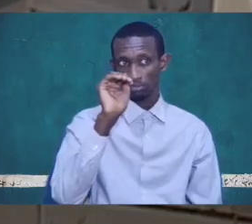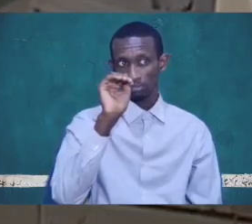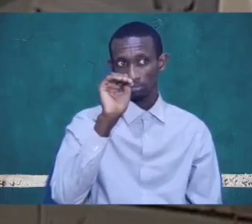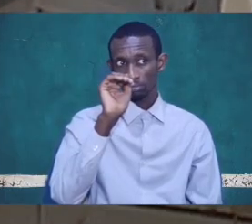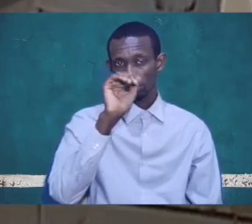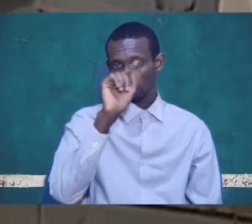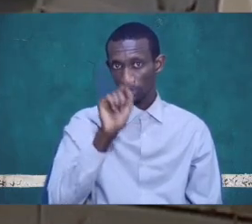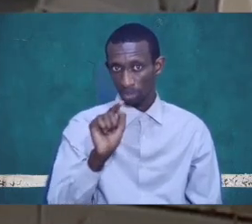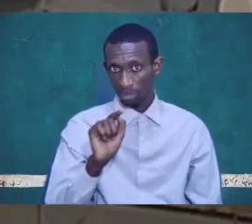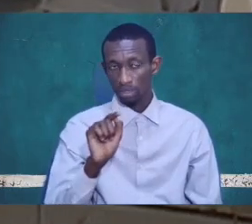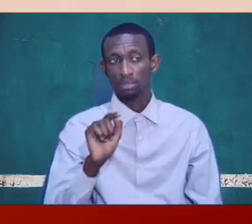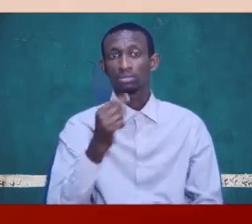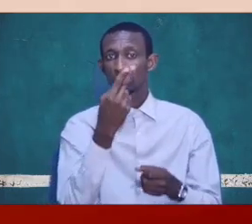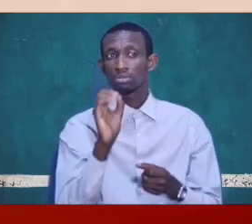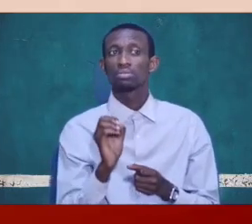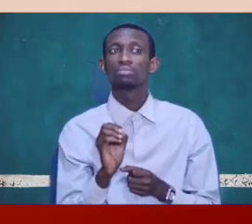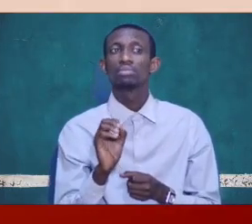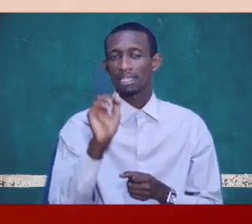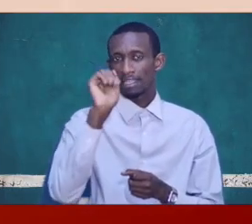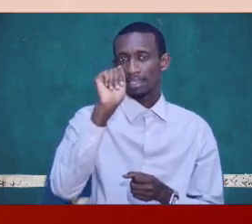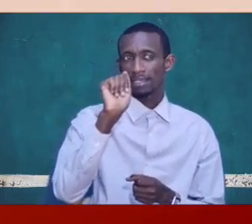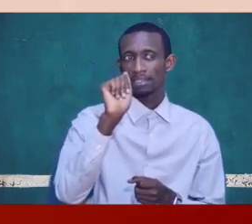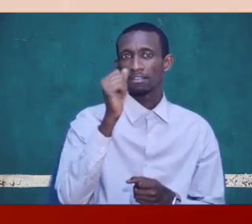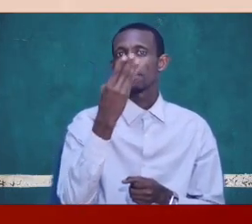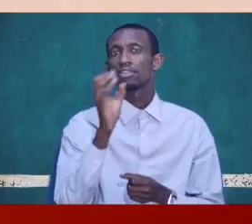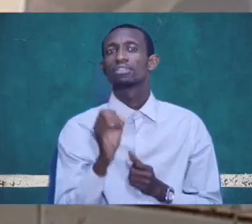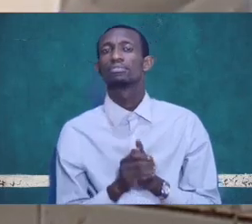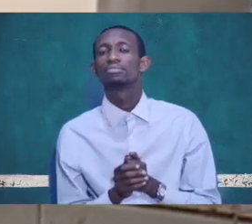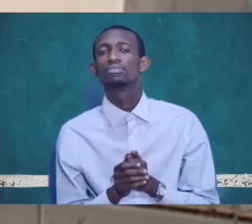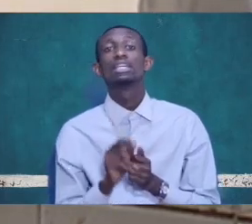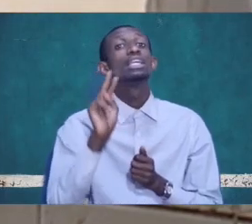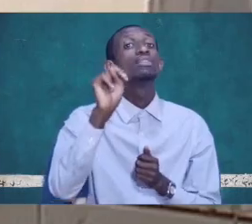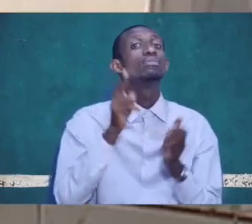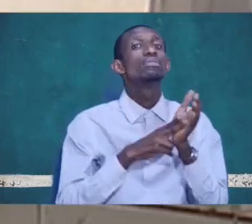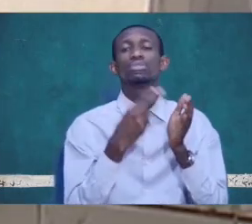40, neutrons, it's 20, 20, and 24 electrons.